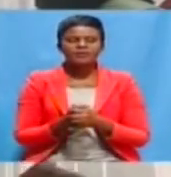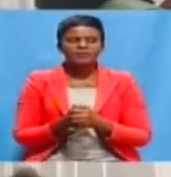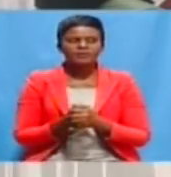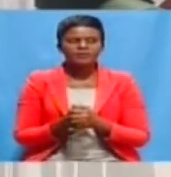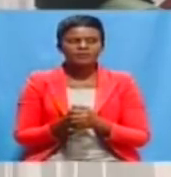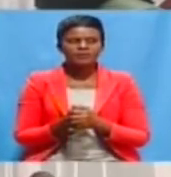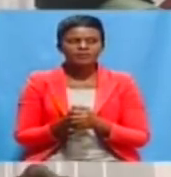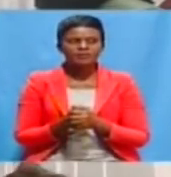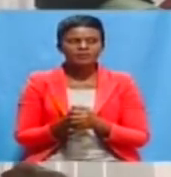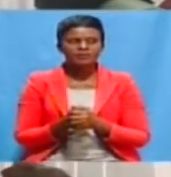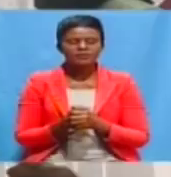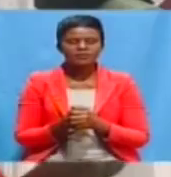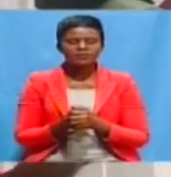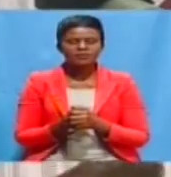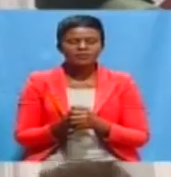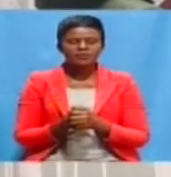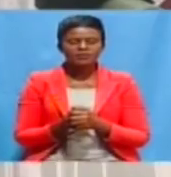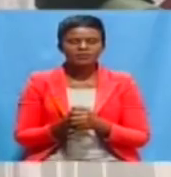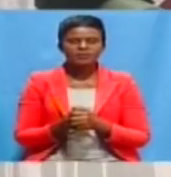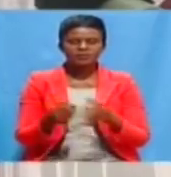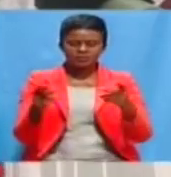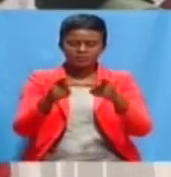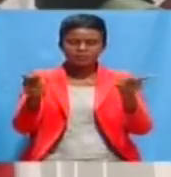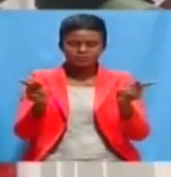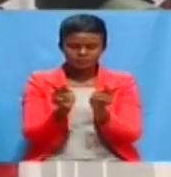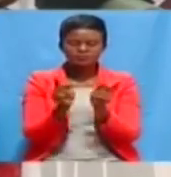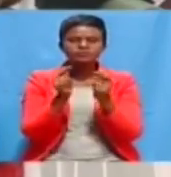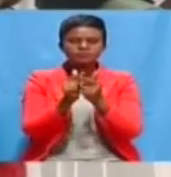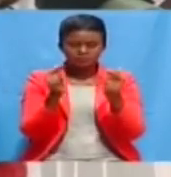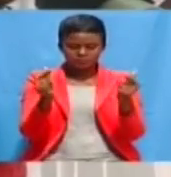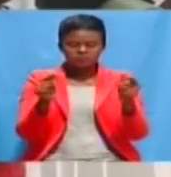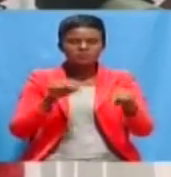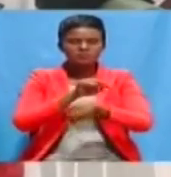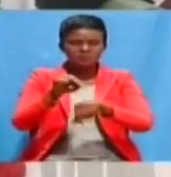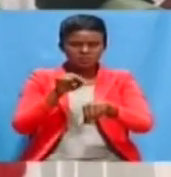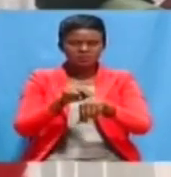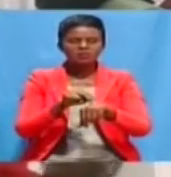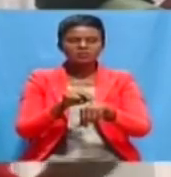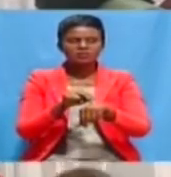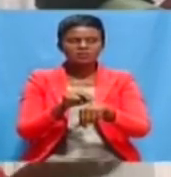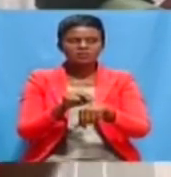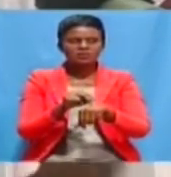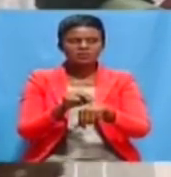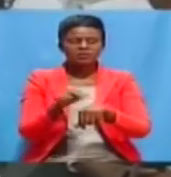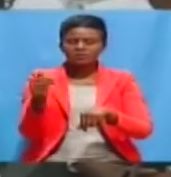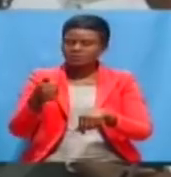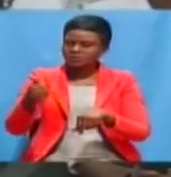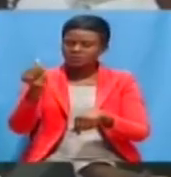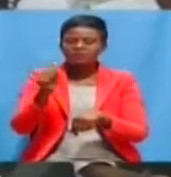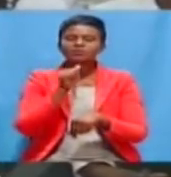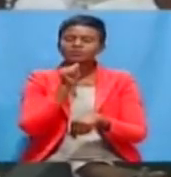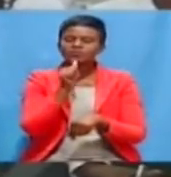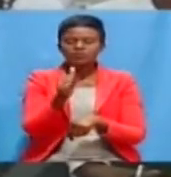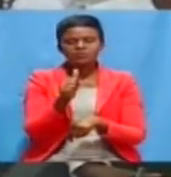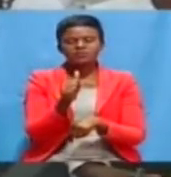Even at the helm of the position of this great nation, he did not just